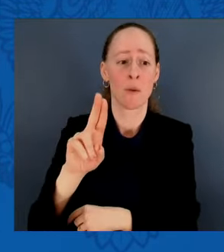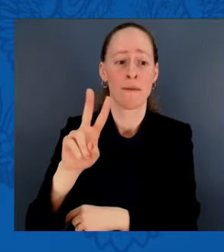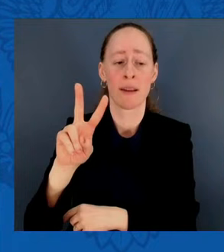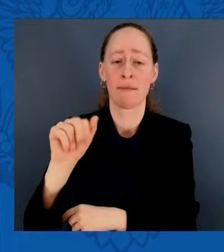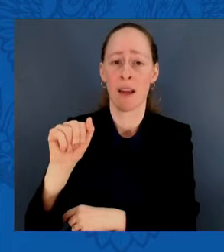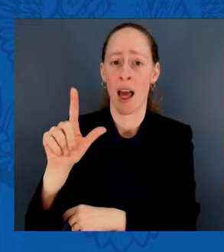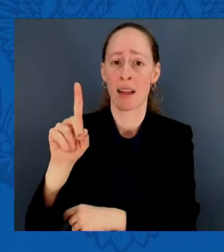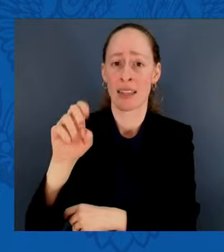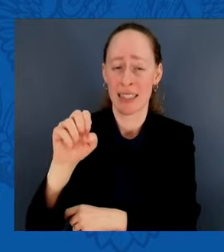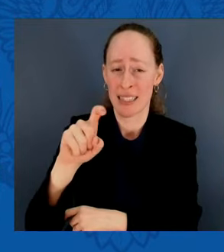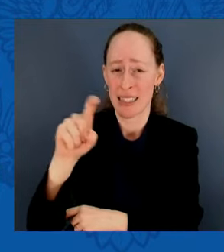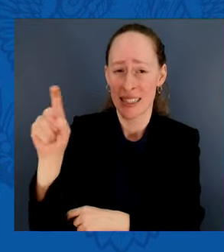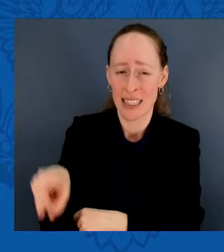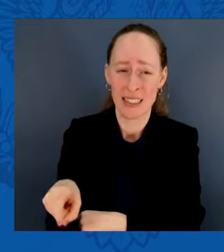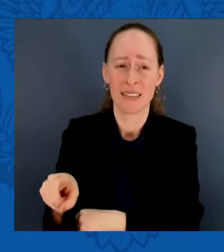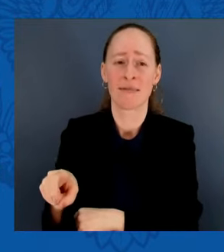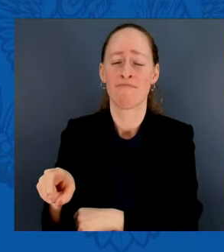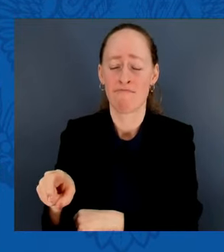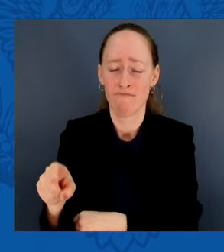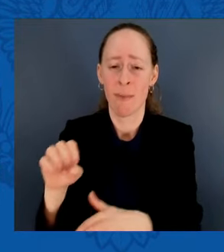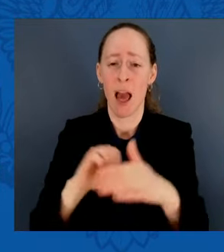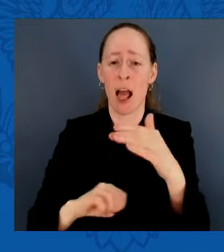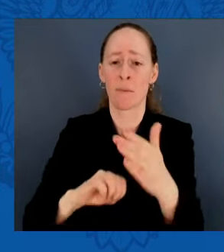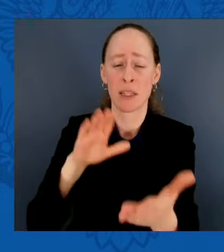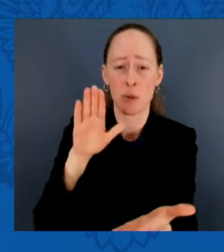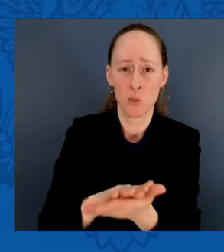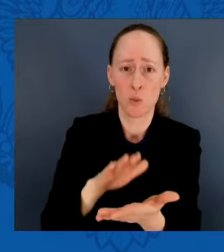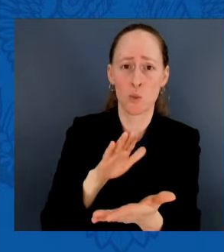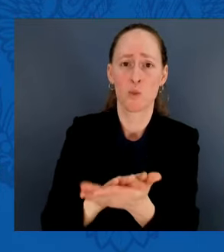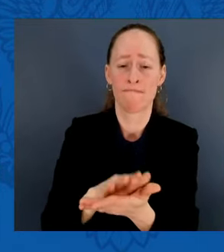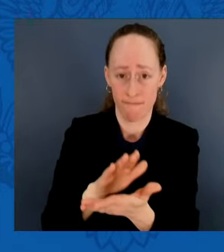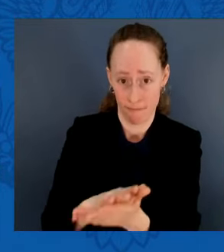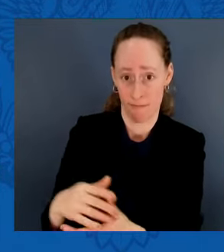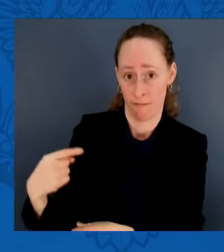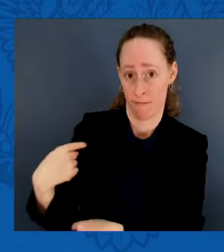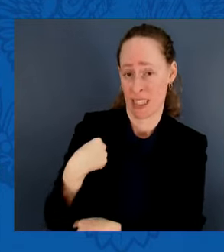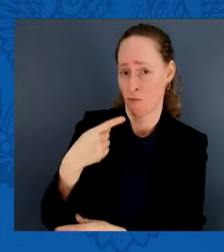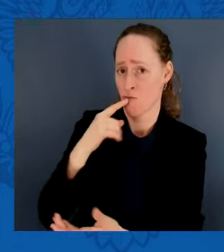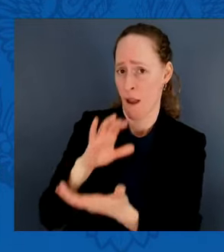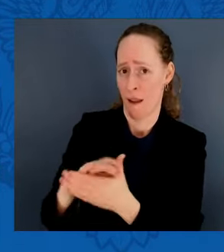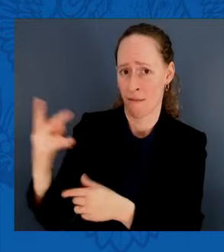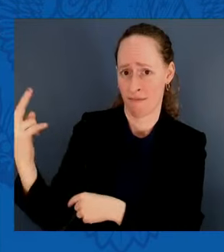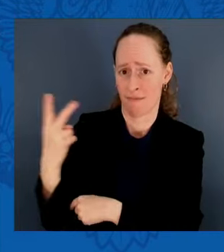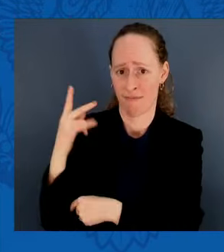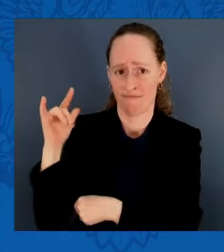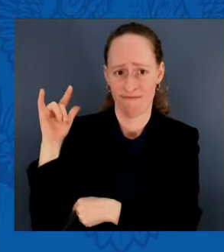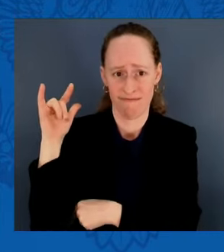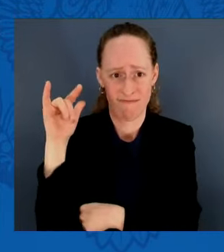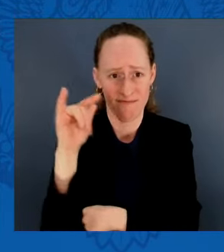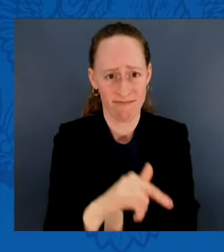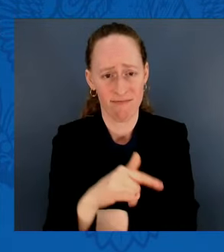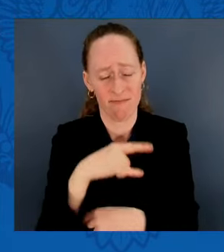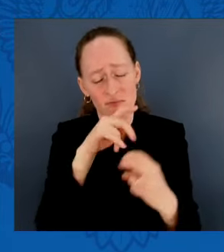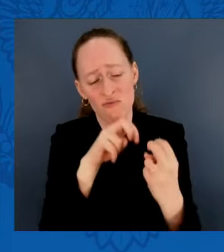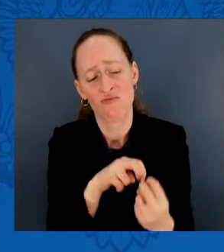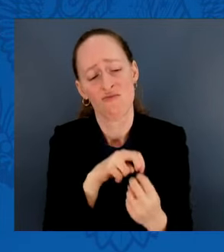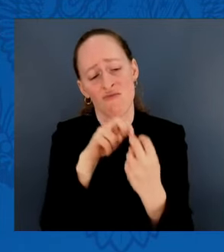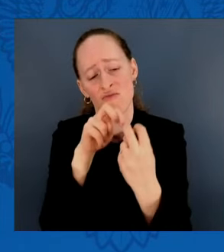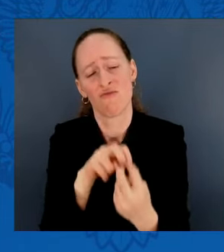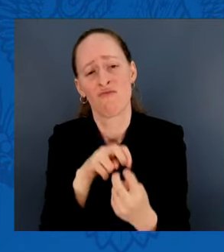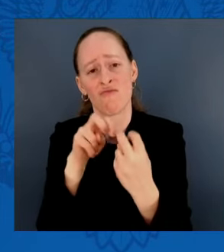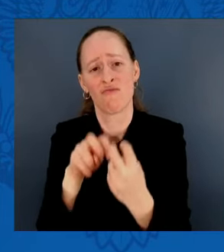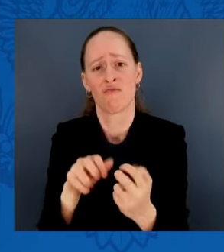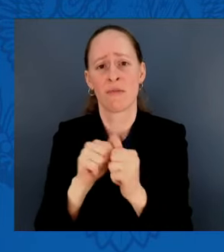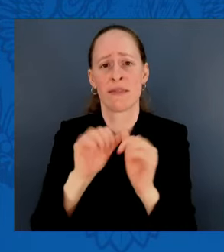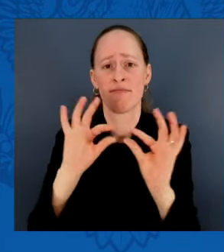each of the families. We heard their message, so everyone in this room, in this chamber, could hear the same message.